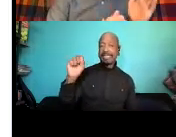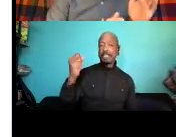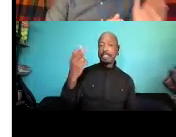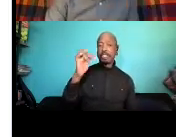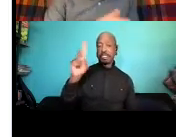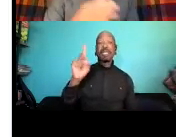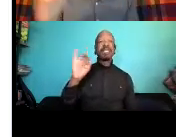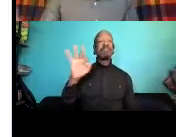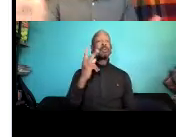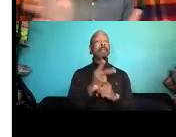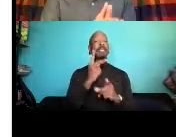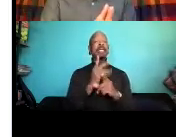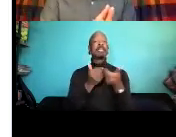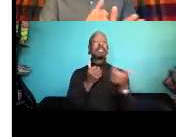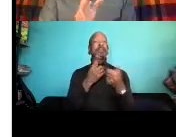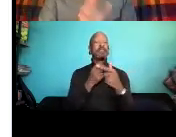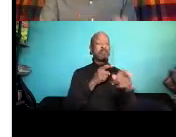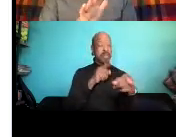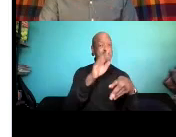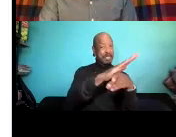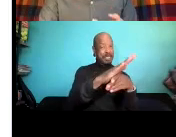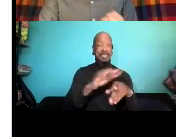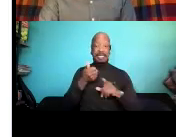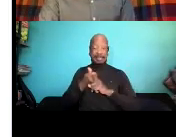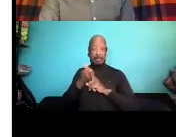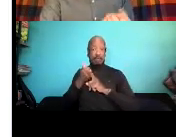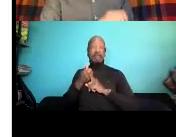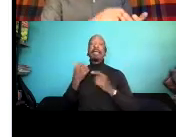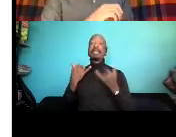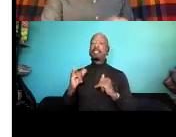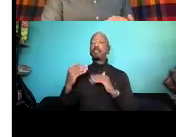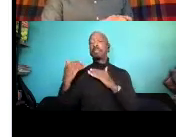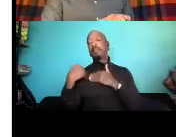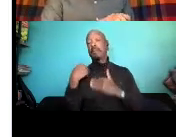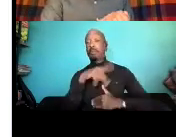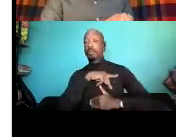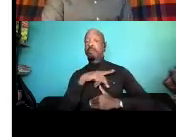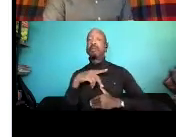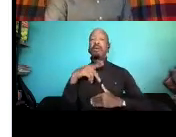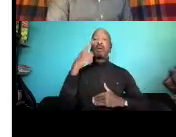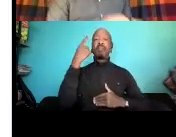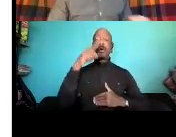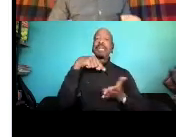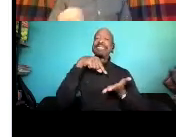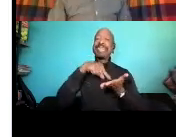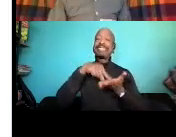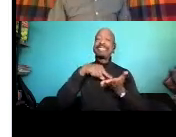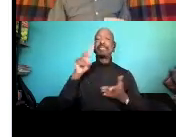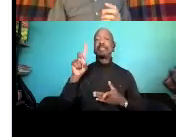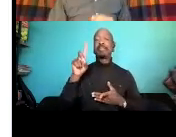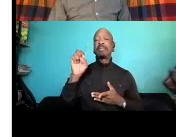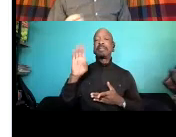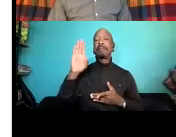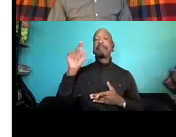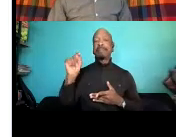between yourself and your business, you could still be personally liable for the debts of your company because, especially if you're just starting